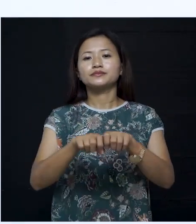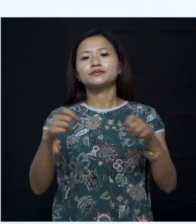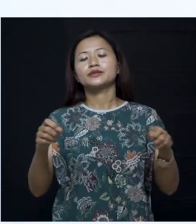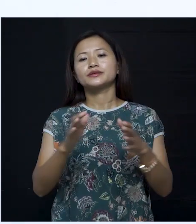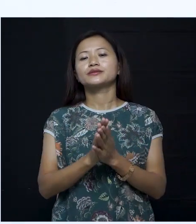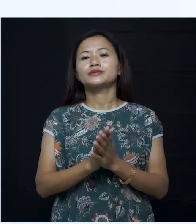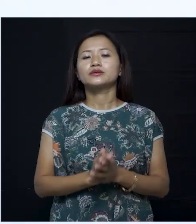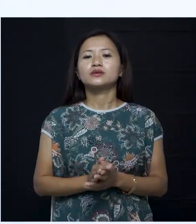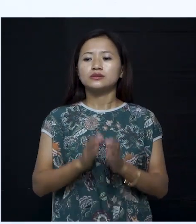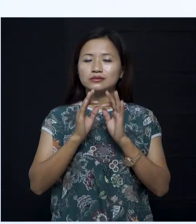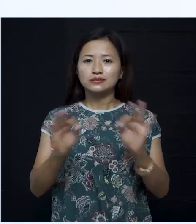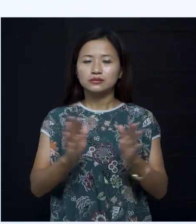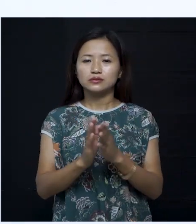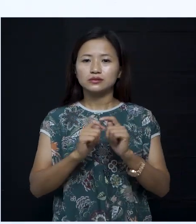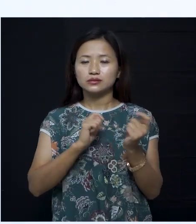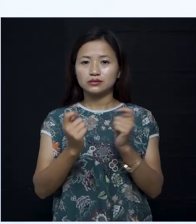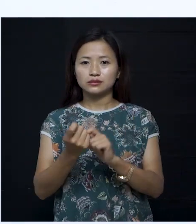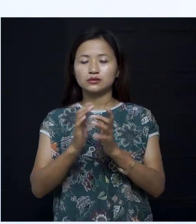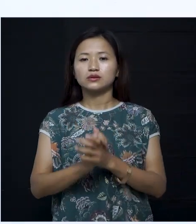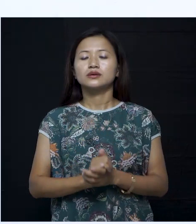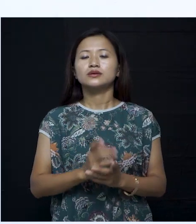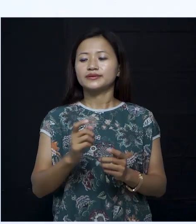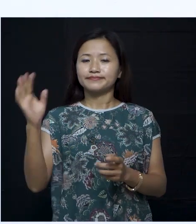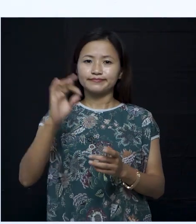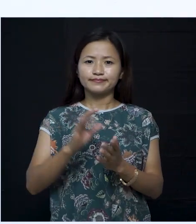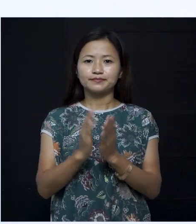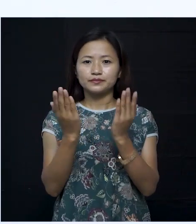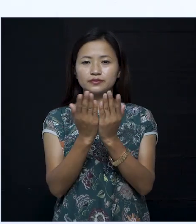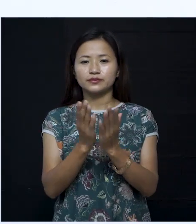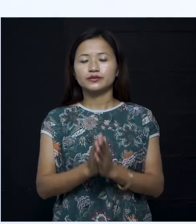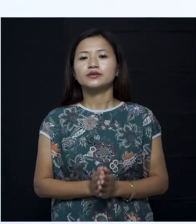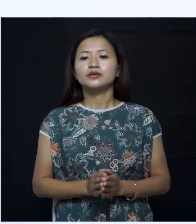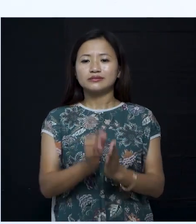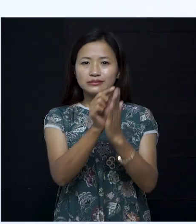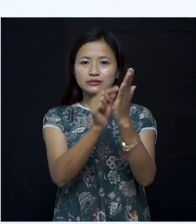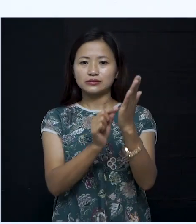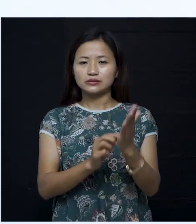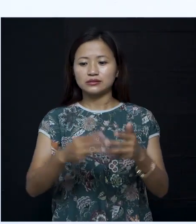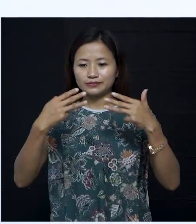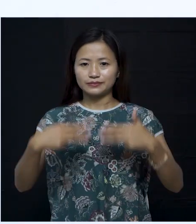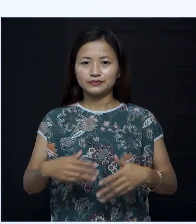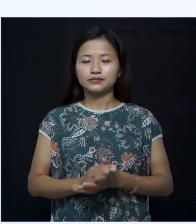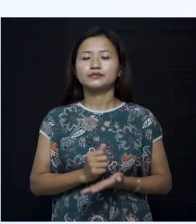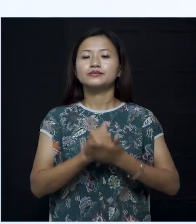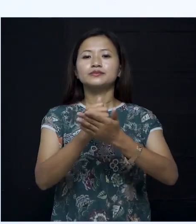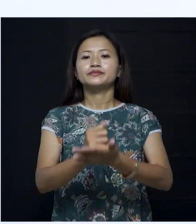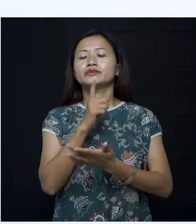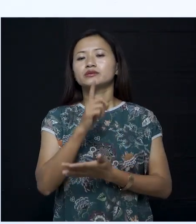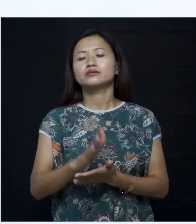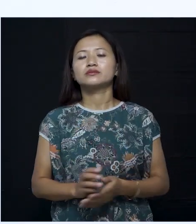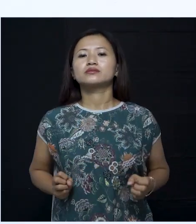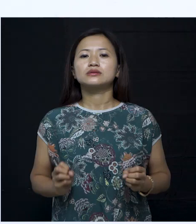into simpler terms and re-study this in a detailed manner, because that is going to help you. I'm sure you